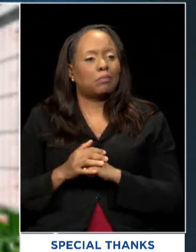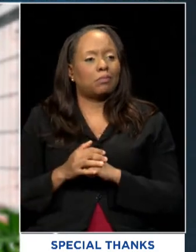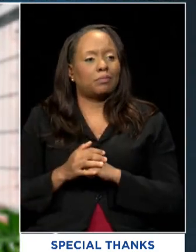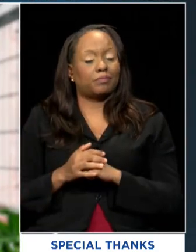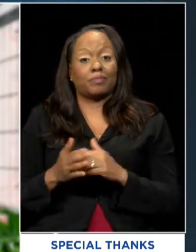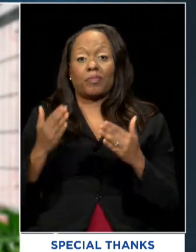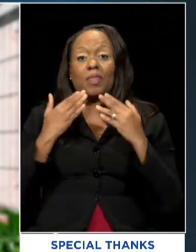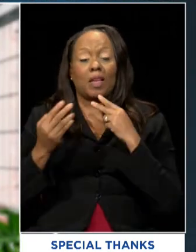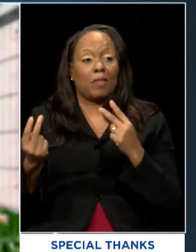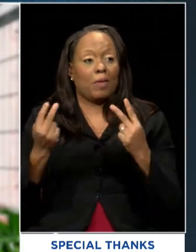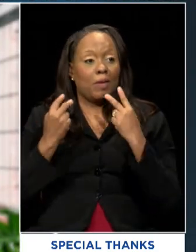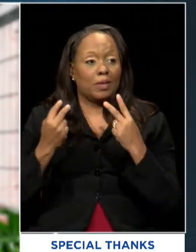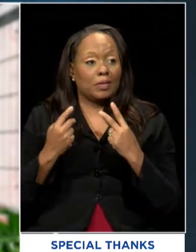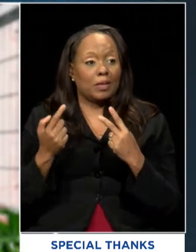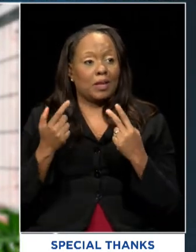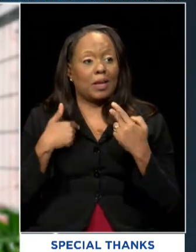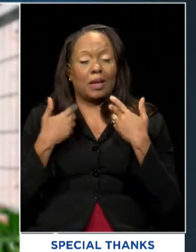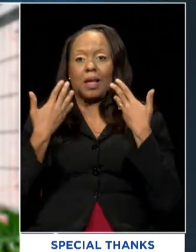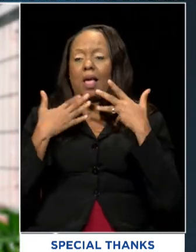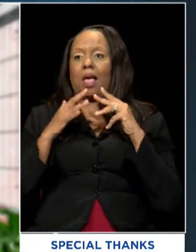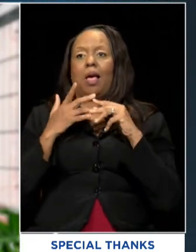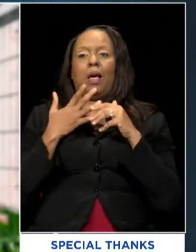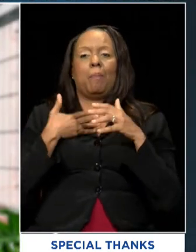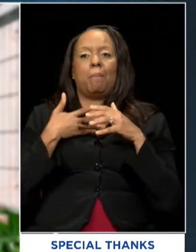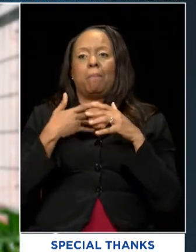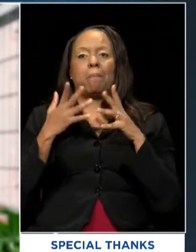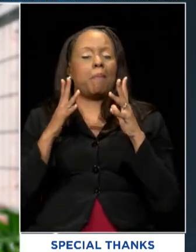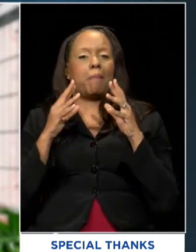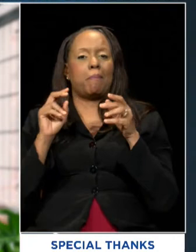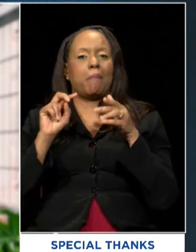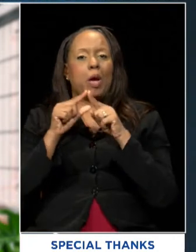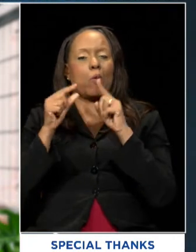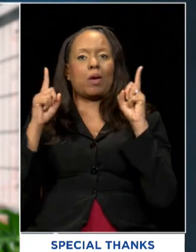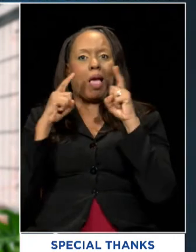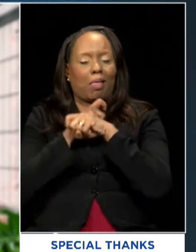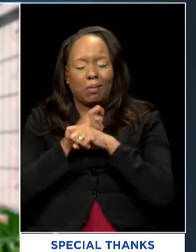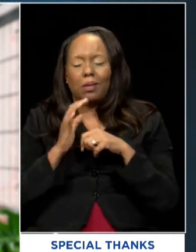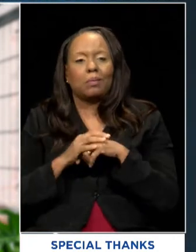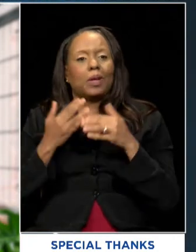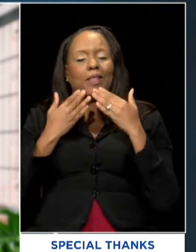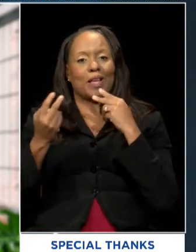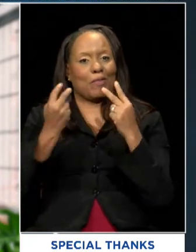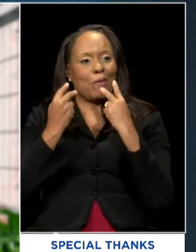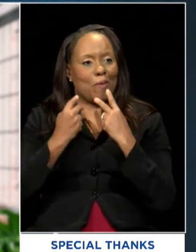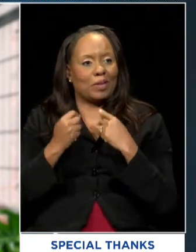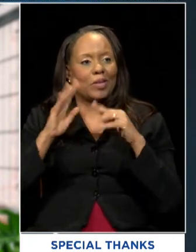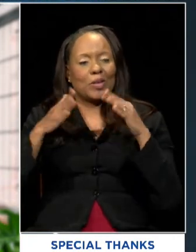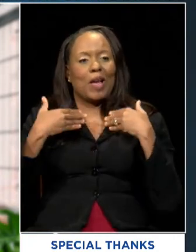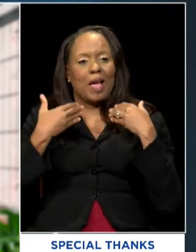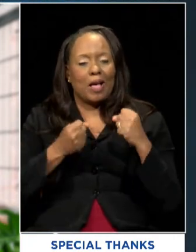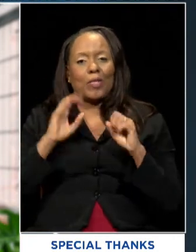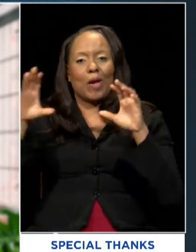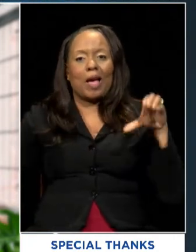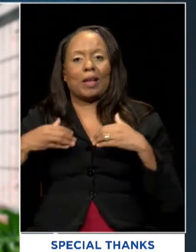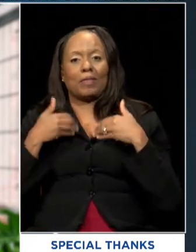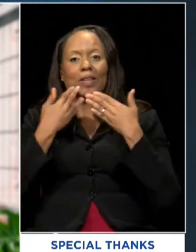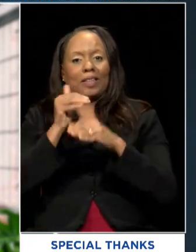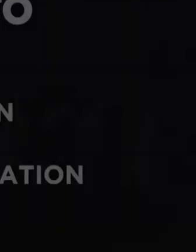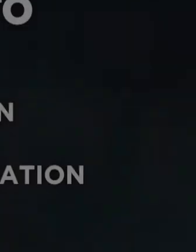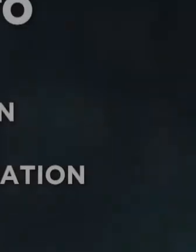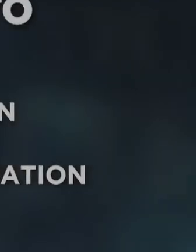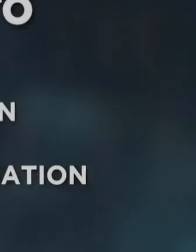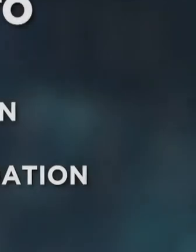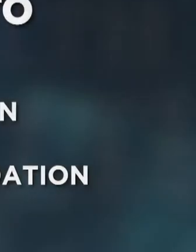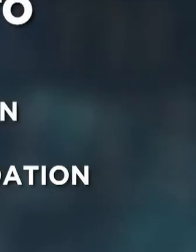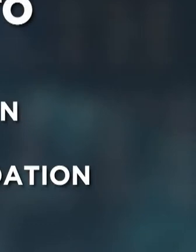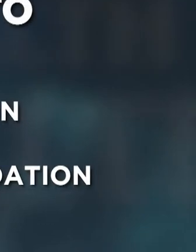for watching. I'm not sure why I'm getting so tongue-tied. I think I still had so many things to talk about, but thanks for watching. Your health, your action. Have a good evening.